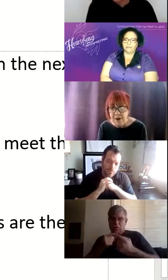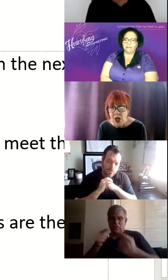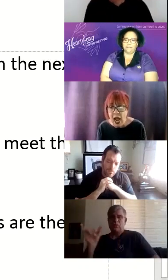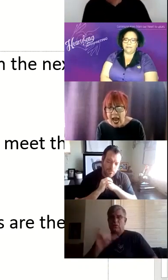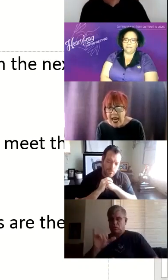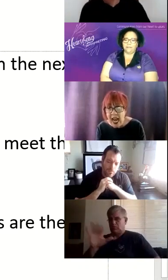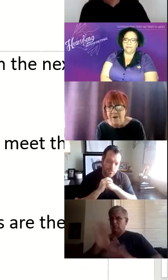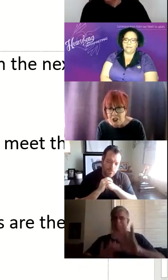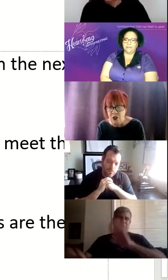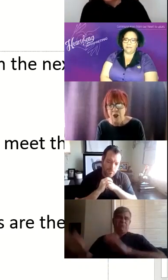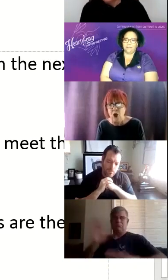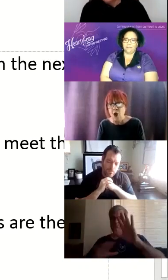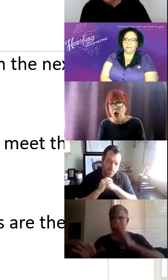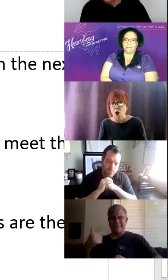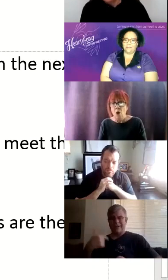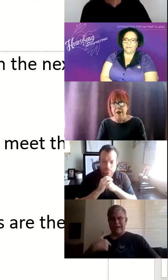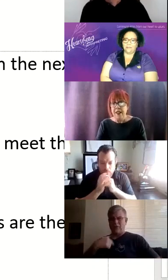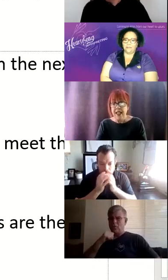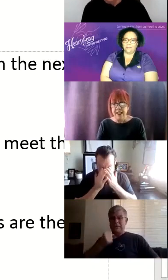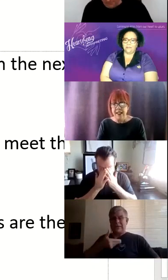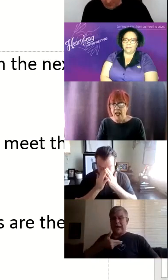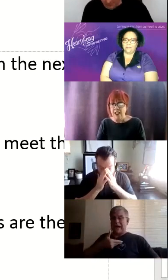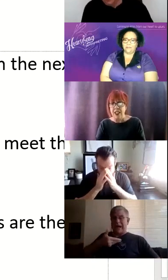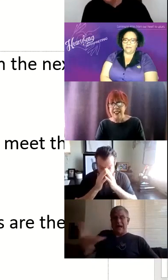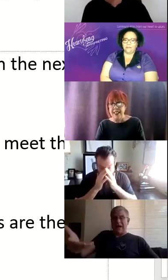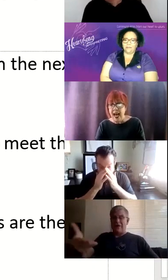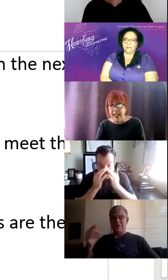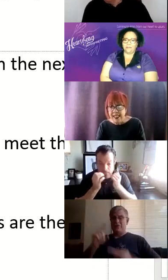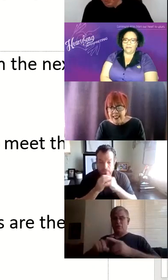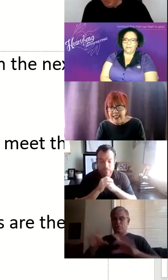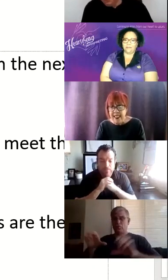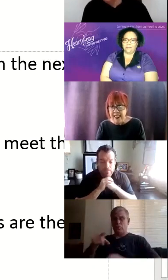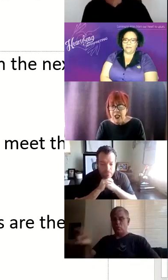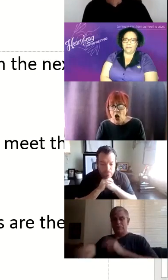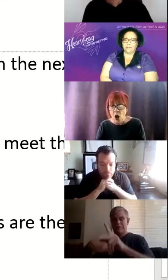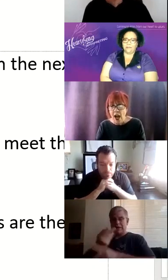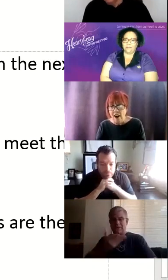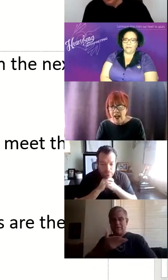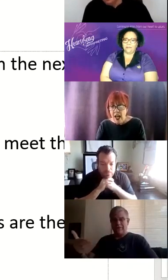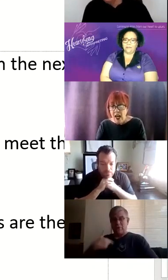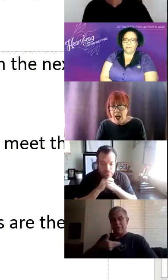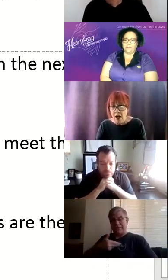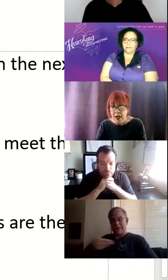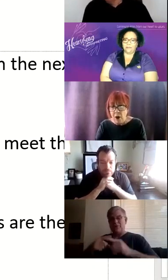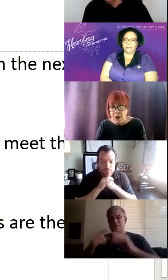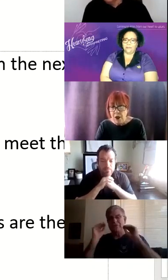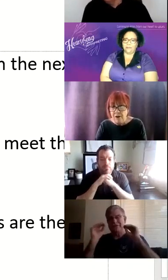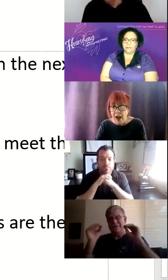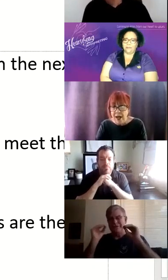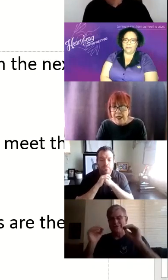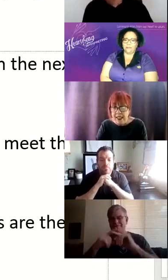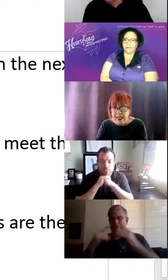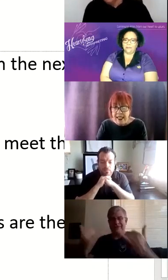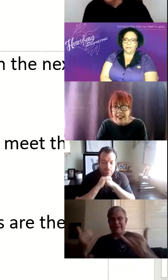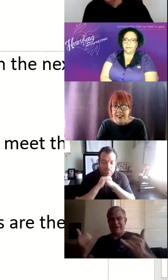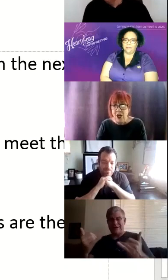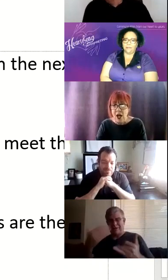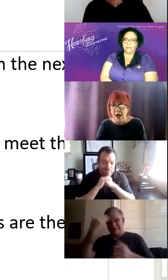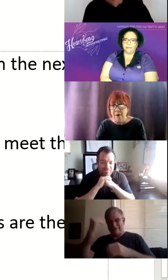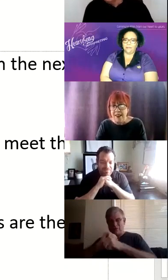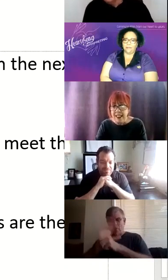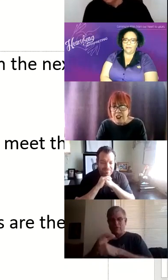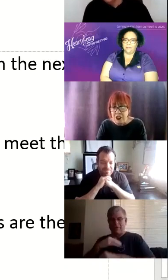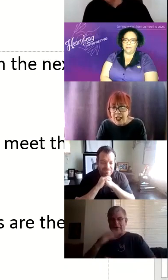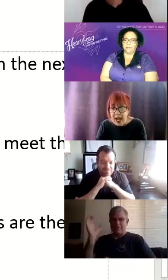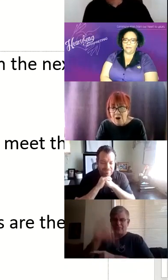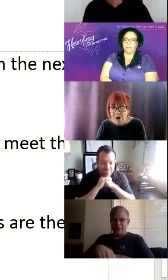that's out there, I have to struggle with the technology. It's not easy, you know. When you invite me to things, you know, I'm